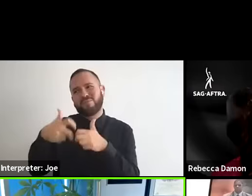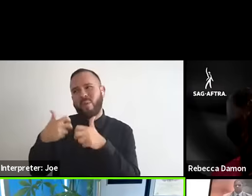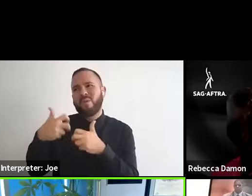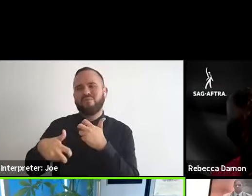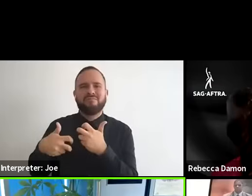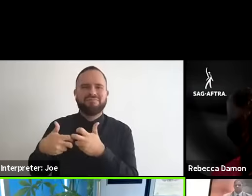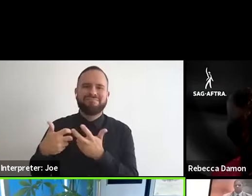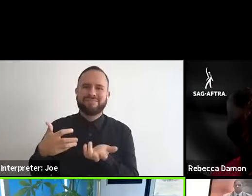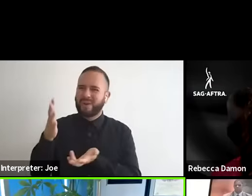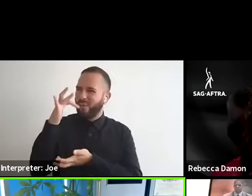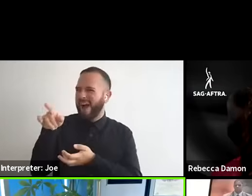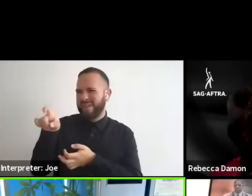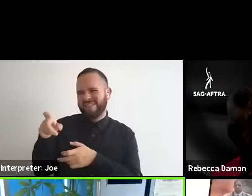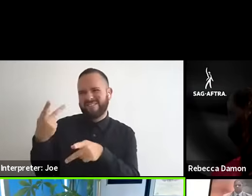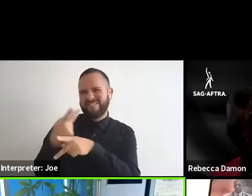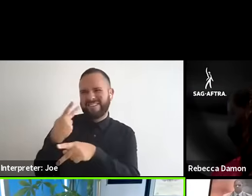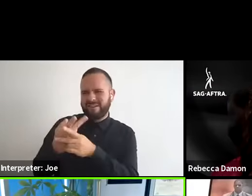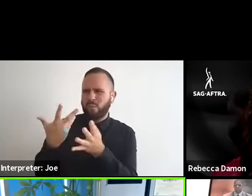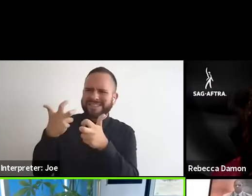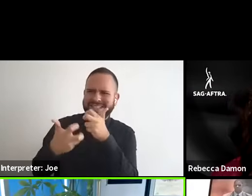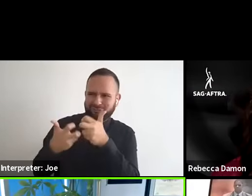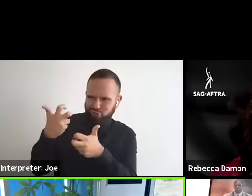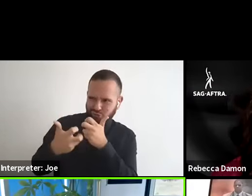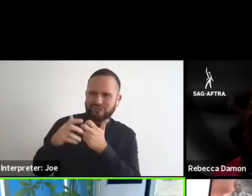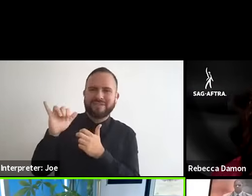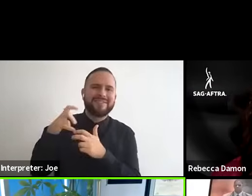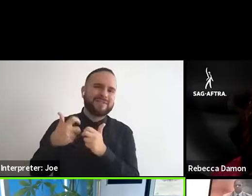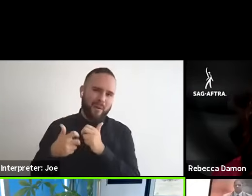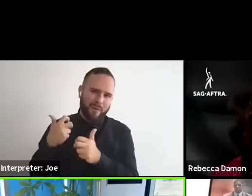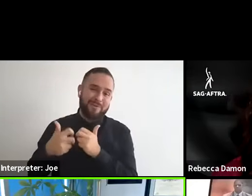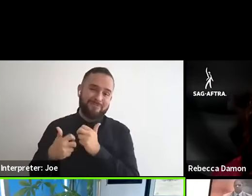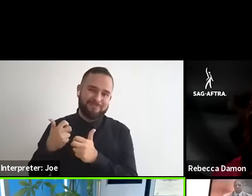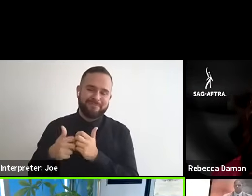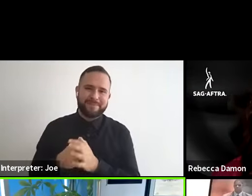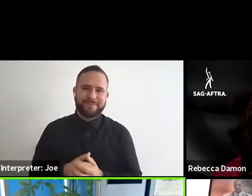got to figure out what the issues are, and that's a problem. And